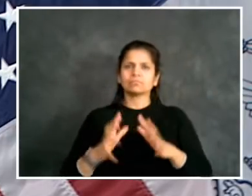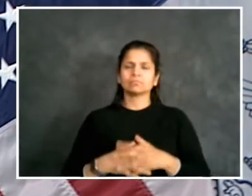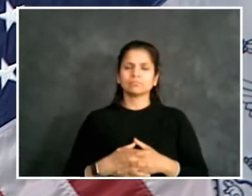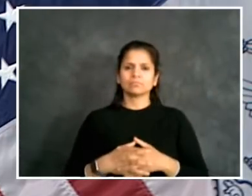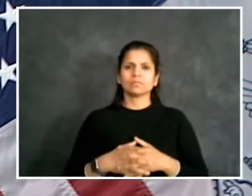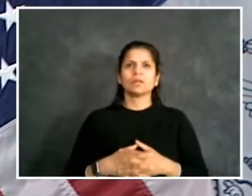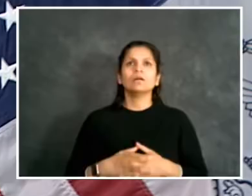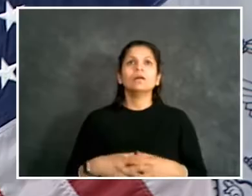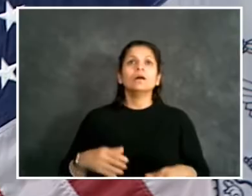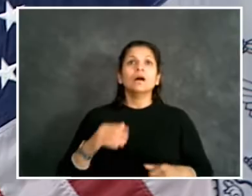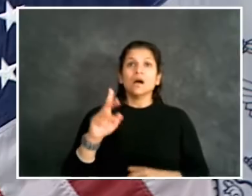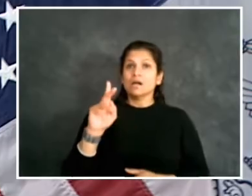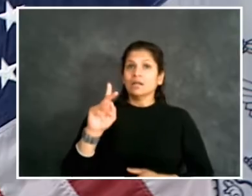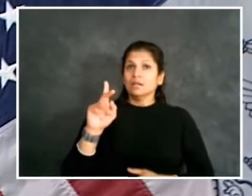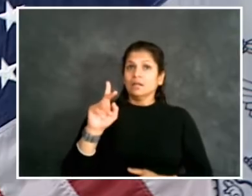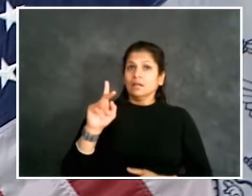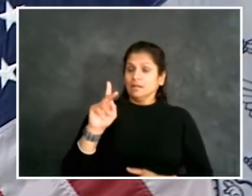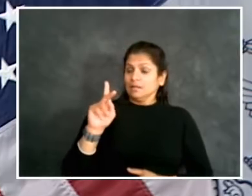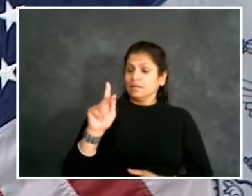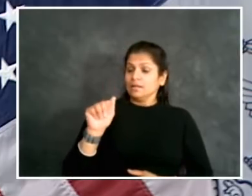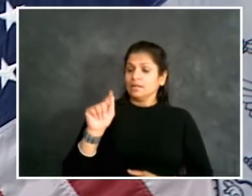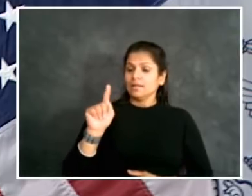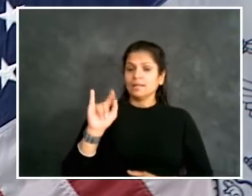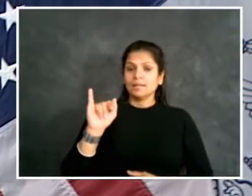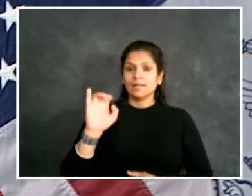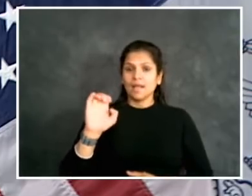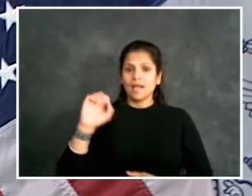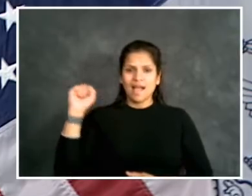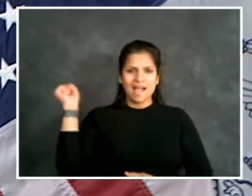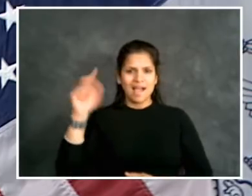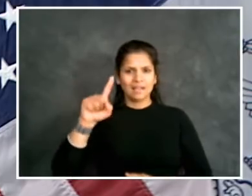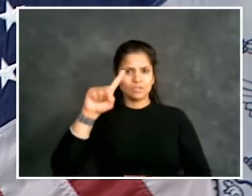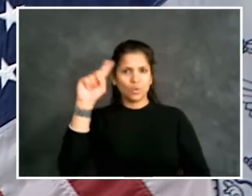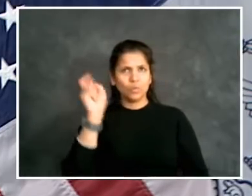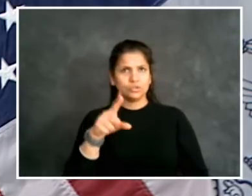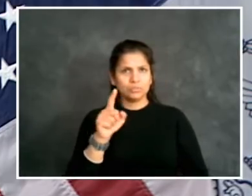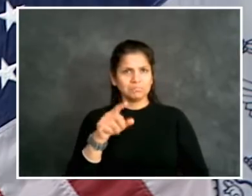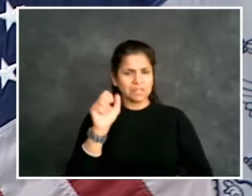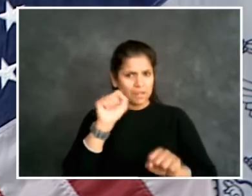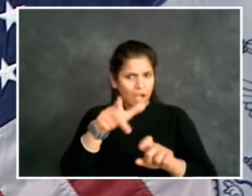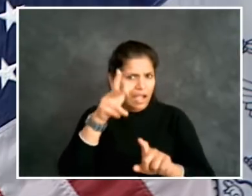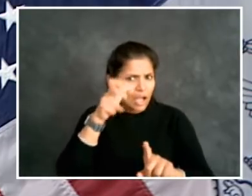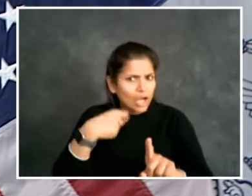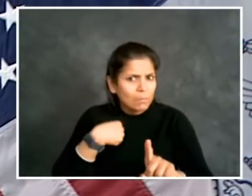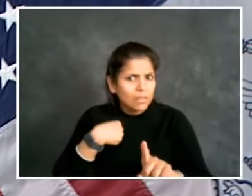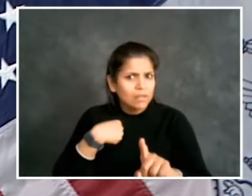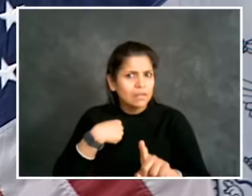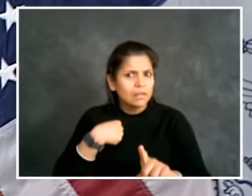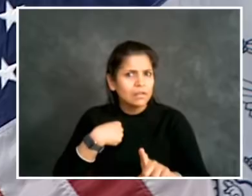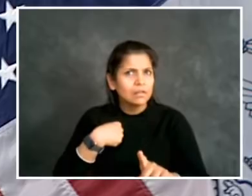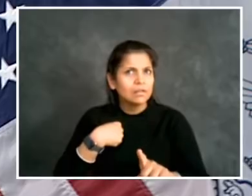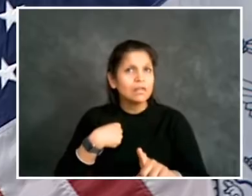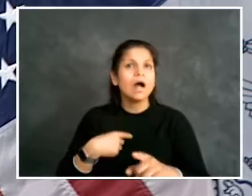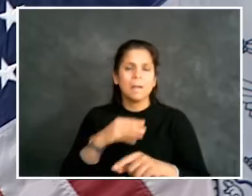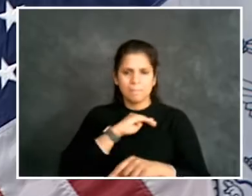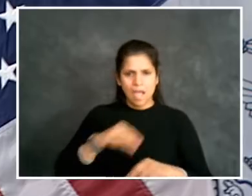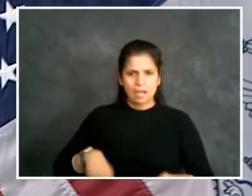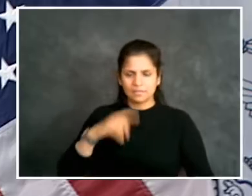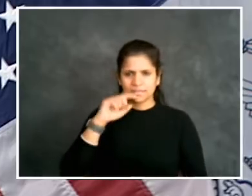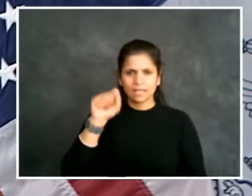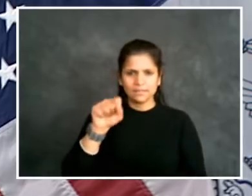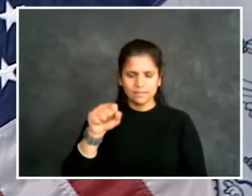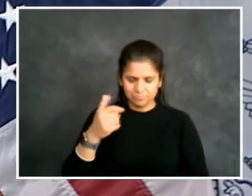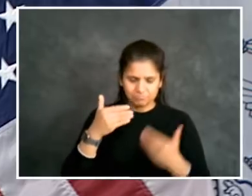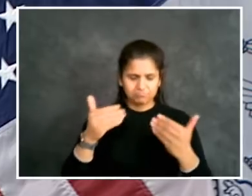can you hear us? Can you hear me? There you go. Yes. I'm here. Thanks for taking my question. I was hoping for an